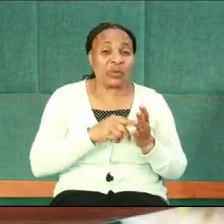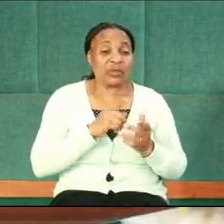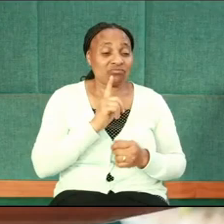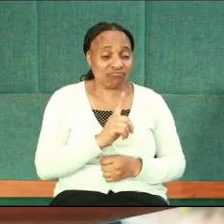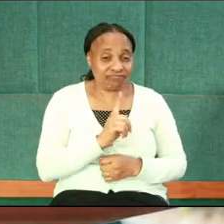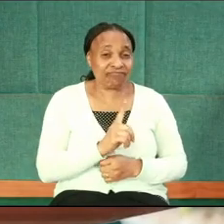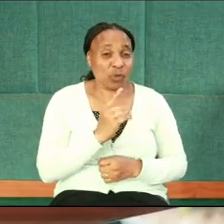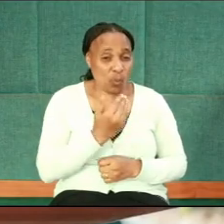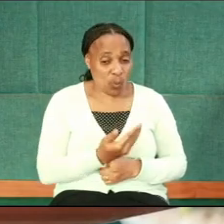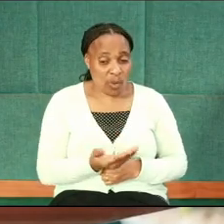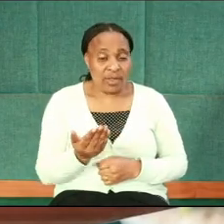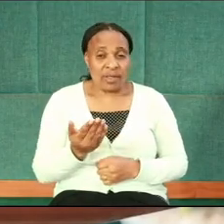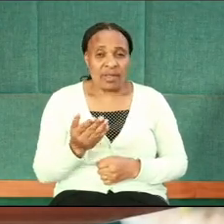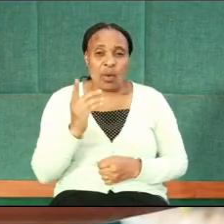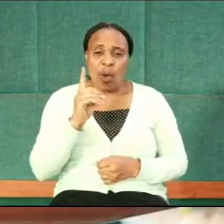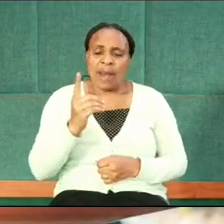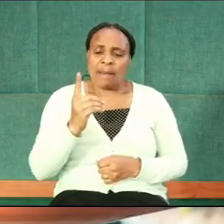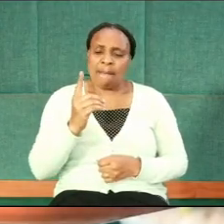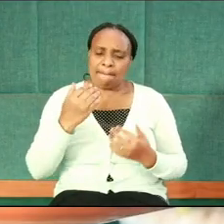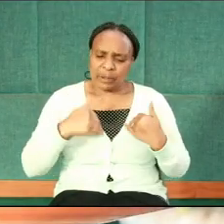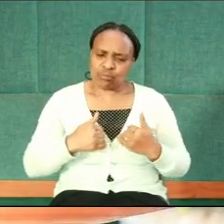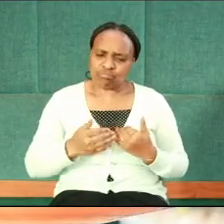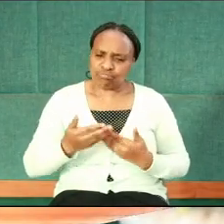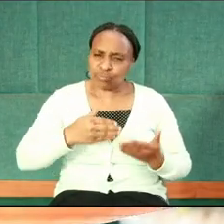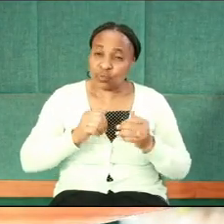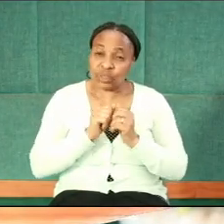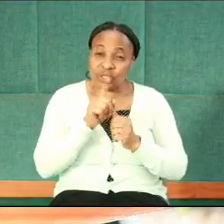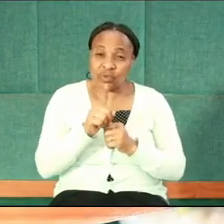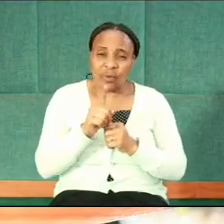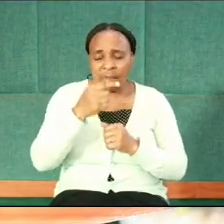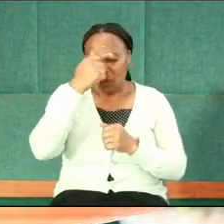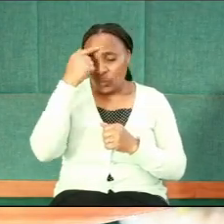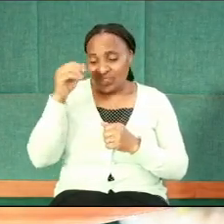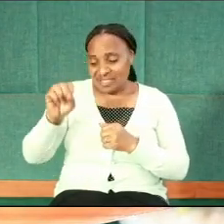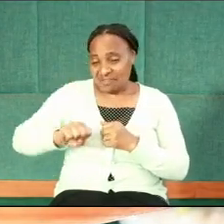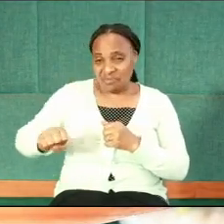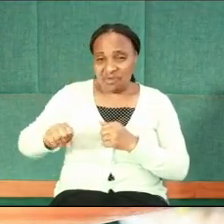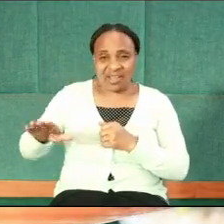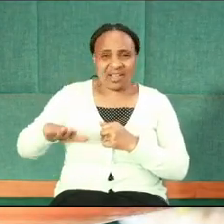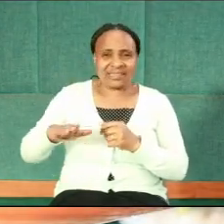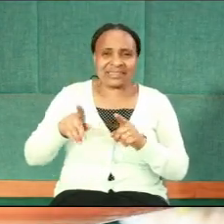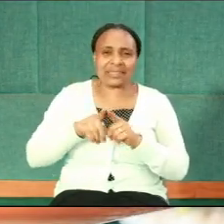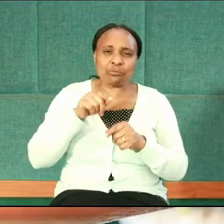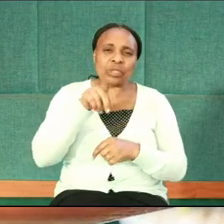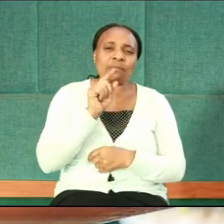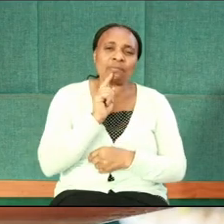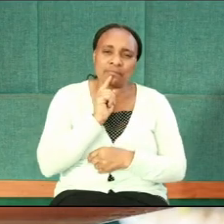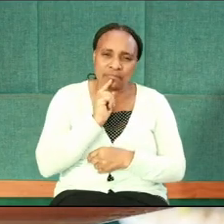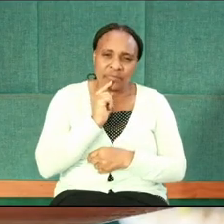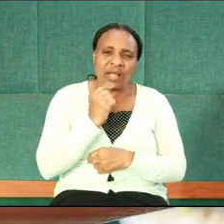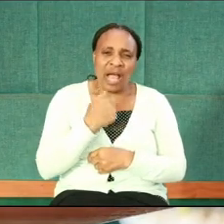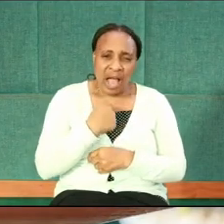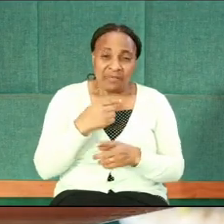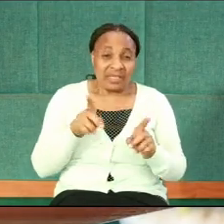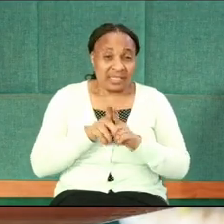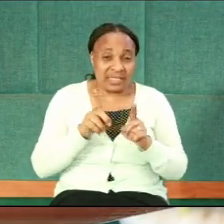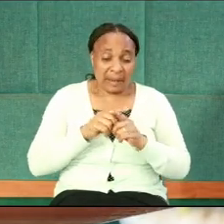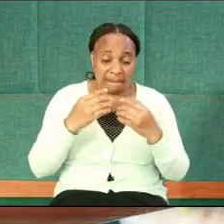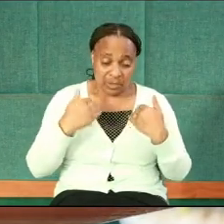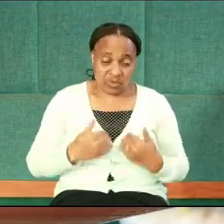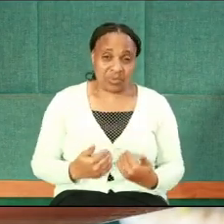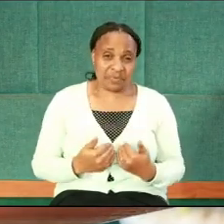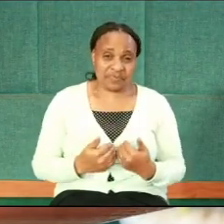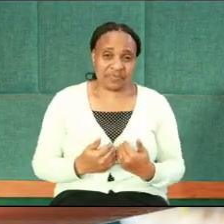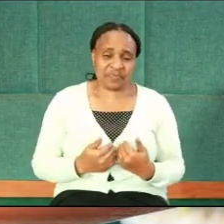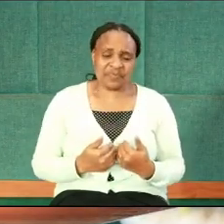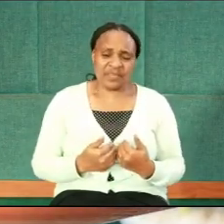to affect the person who is interacting with you because of the environmental, or even you yourself who has that kind of personality.